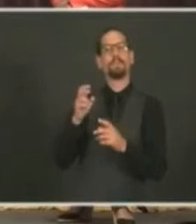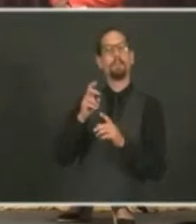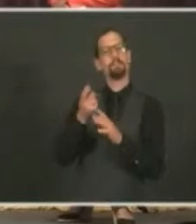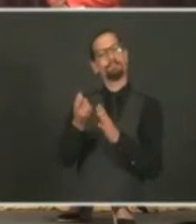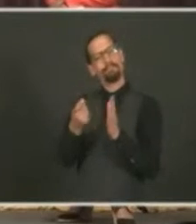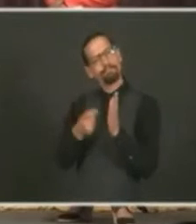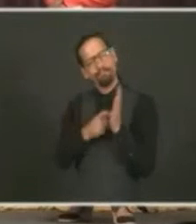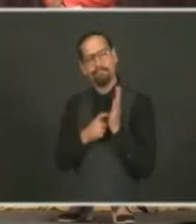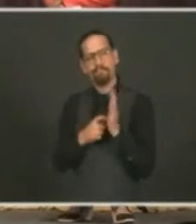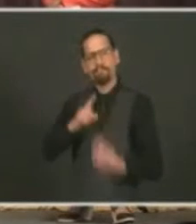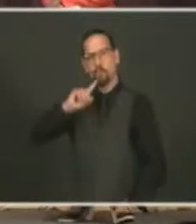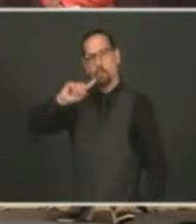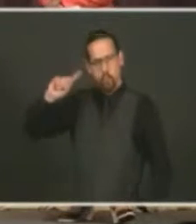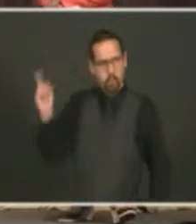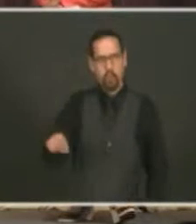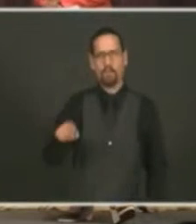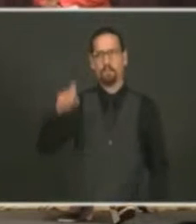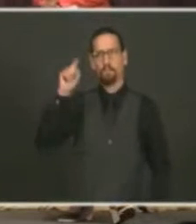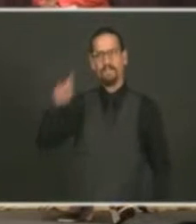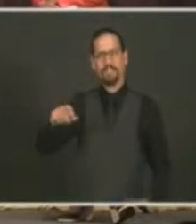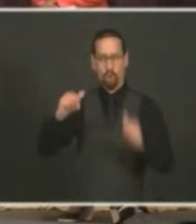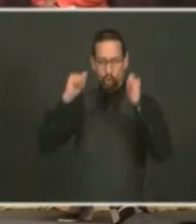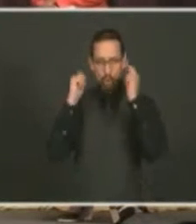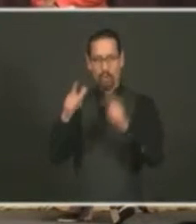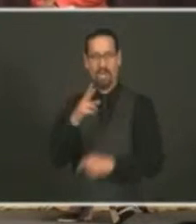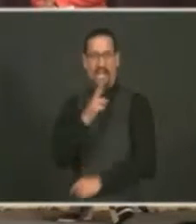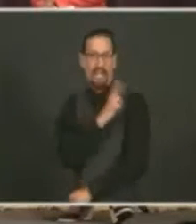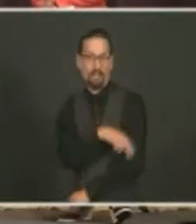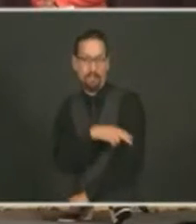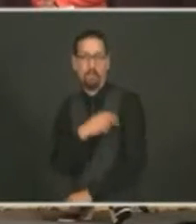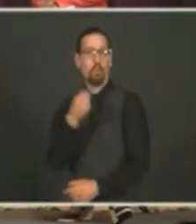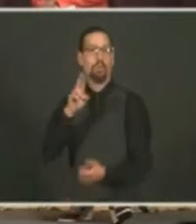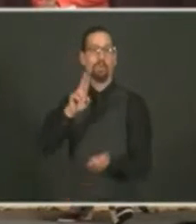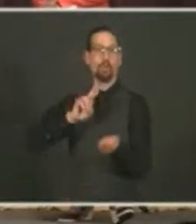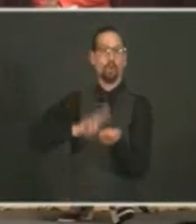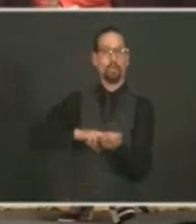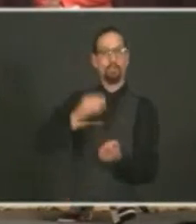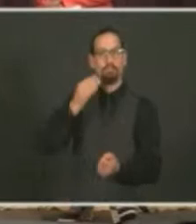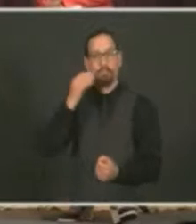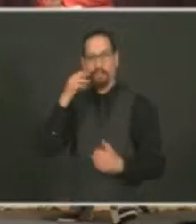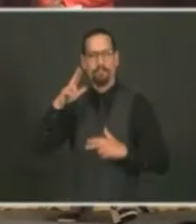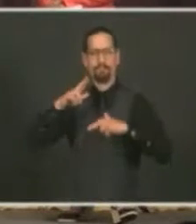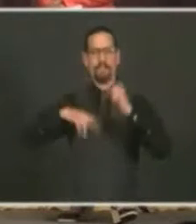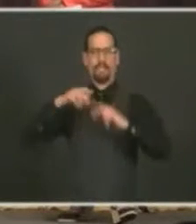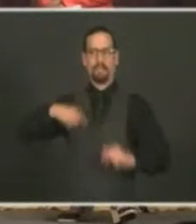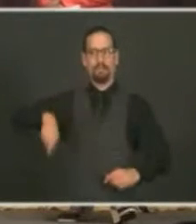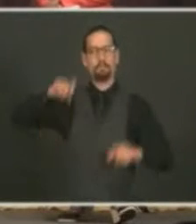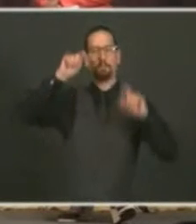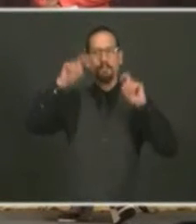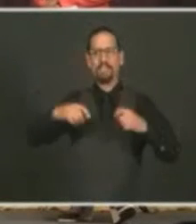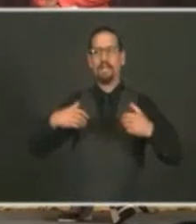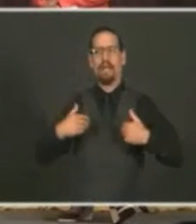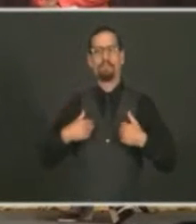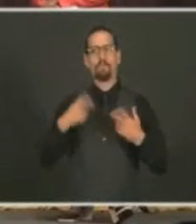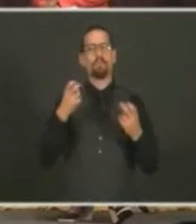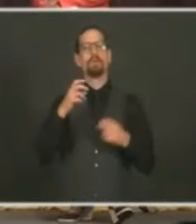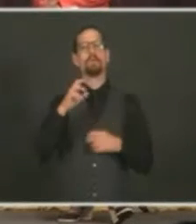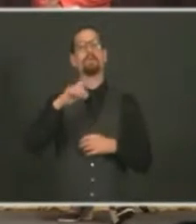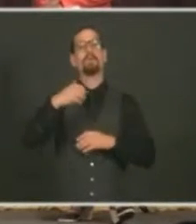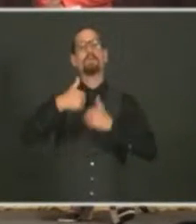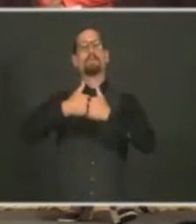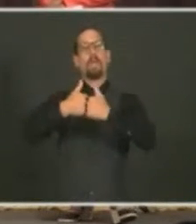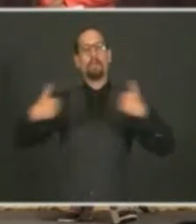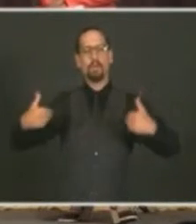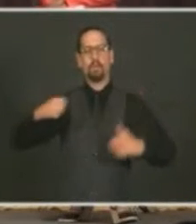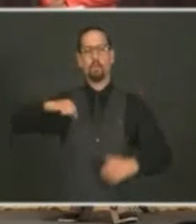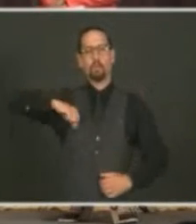where all hospitals and all nursing homes in Rhode Island all have a separate wing for COVID patients and separate staff,